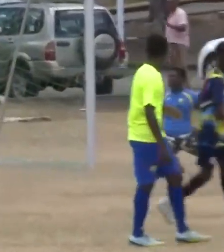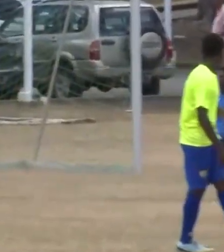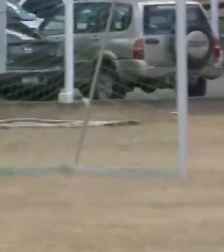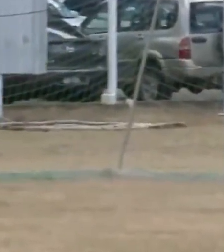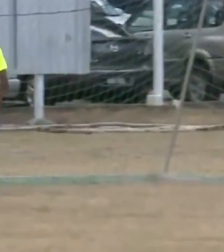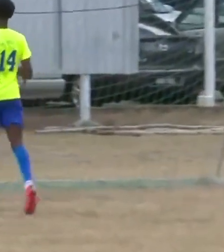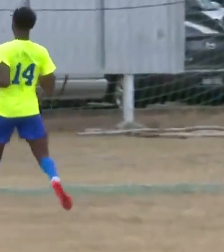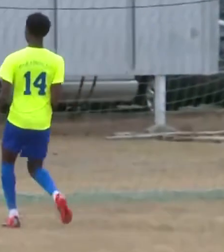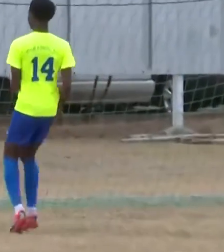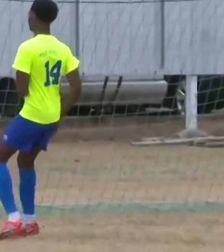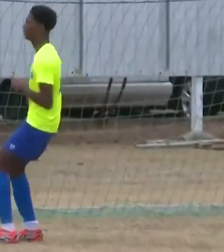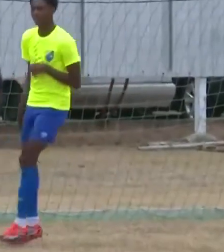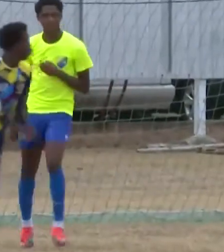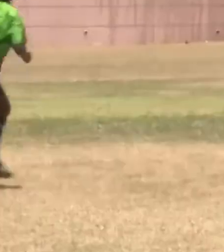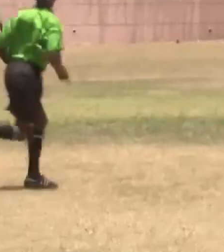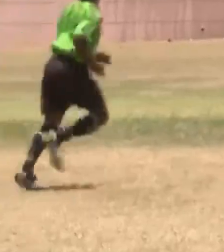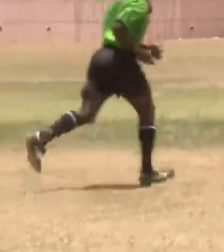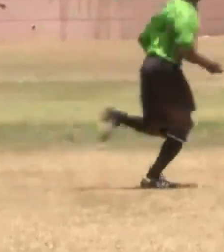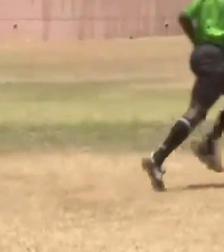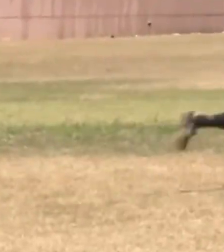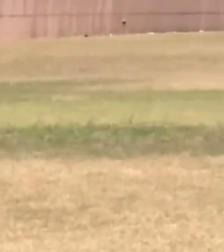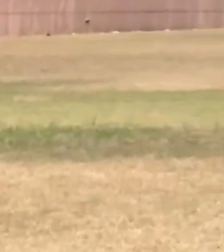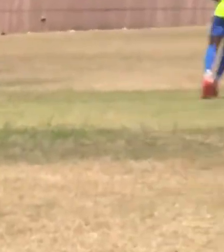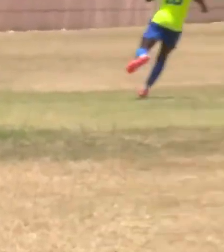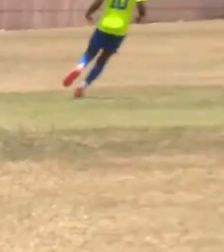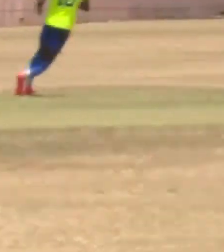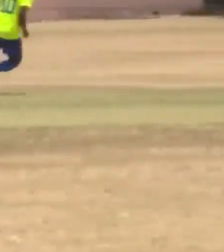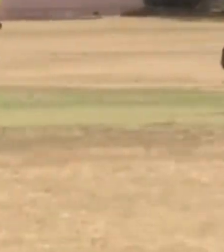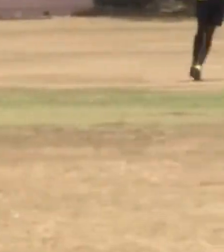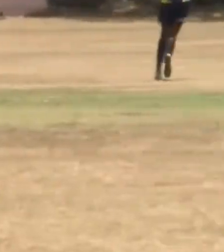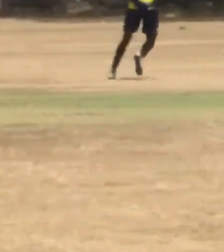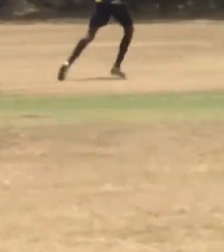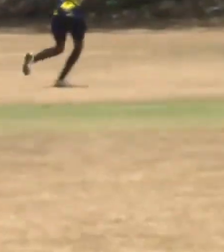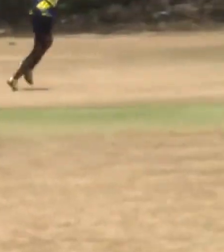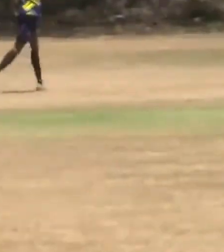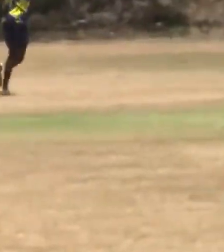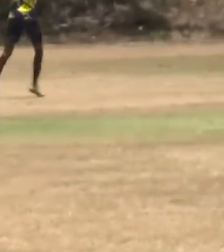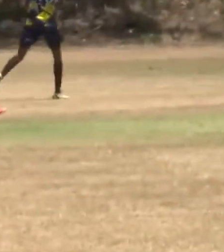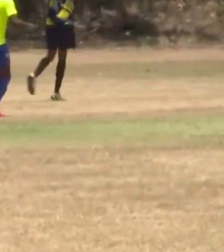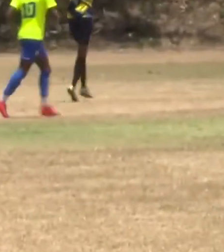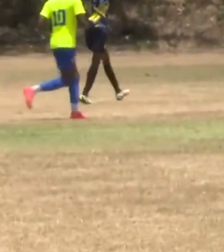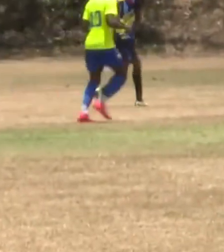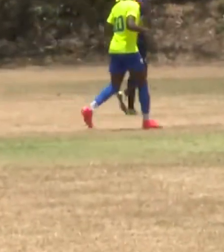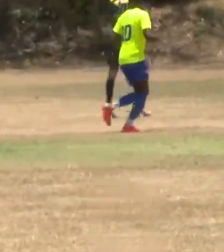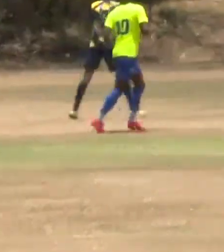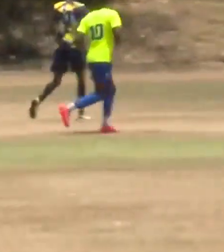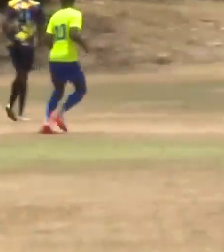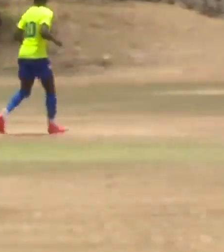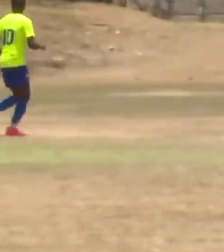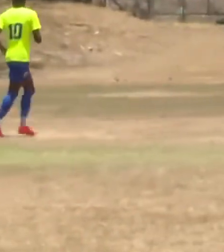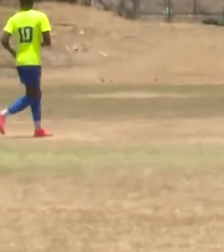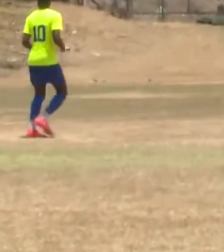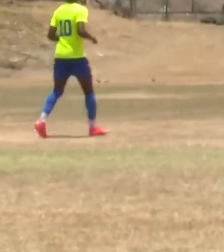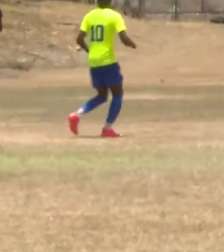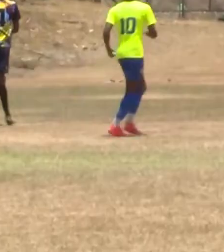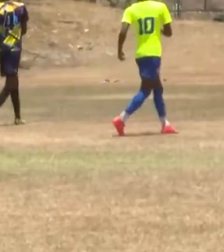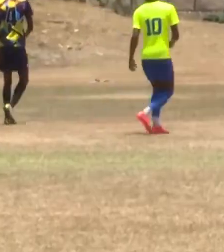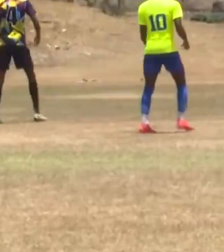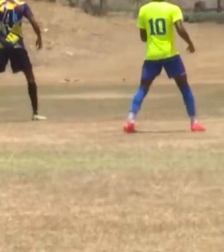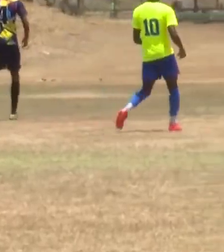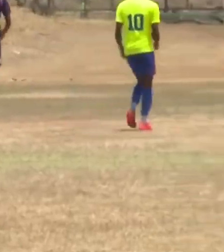that's 4-1. Paradise would restore that 4-goal advantage in the 65th minute when Harewood got his